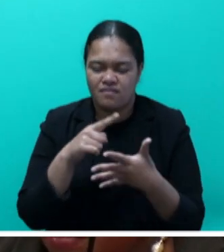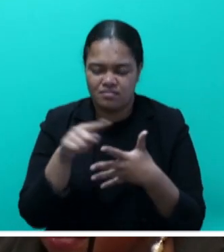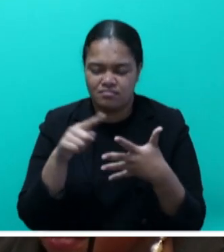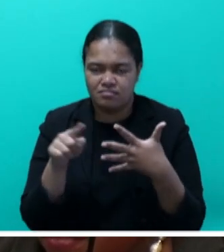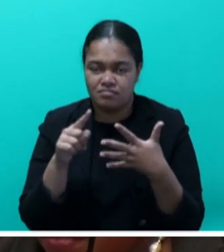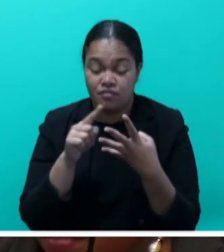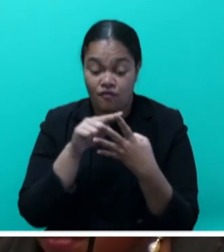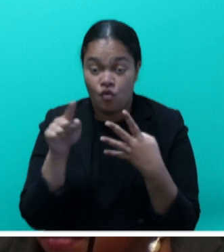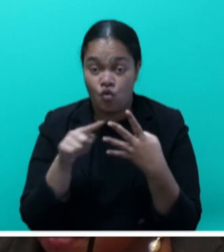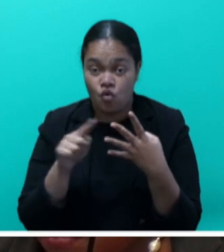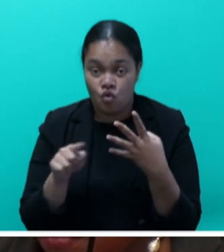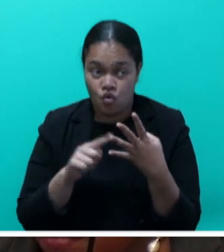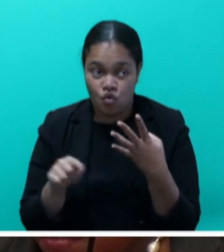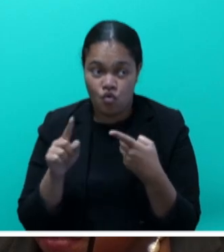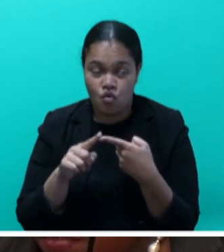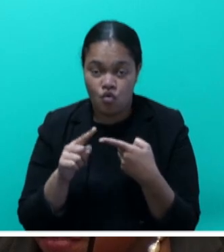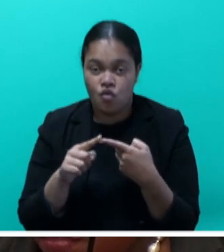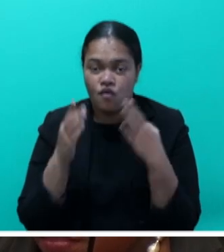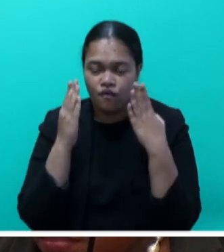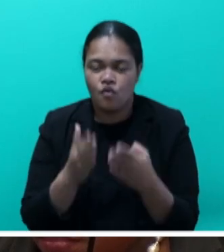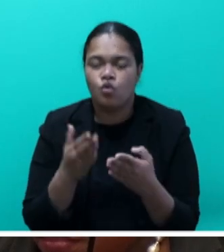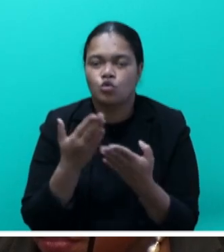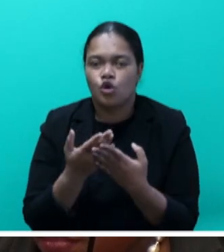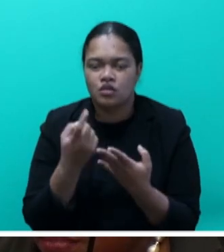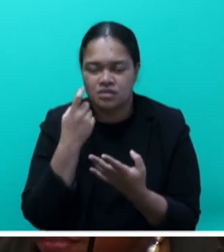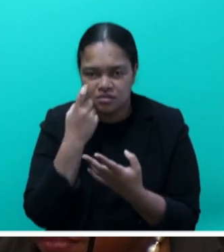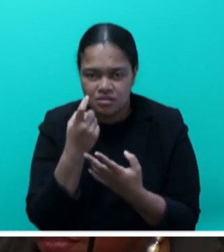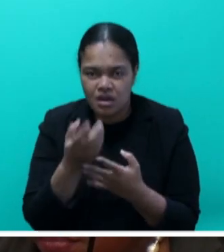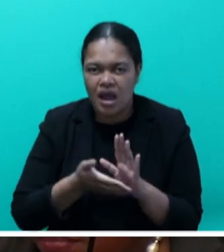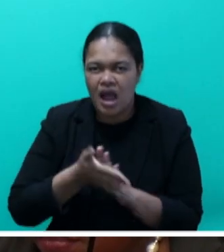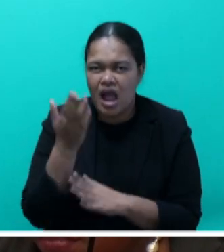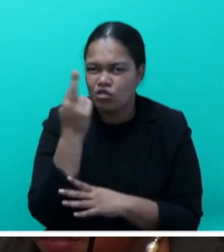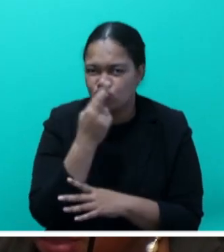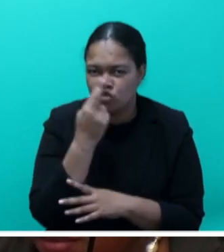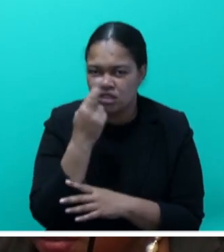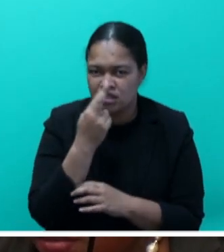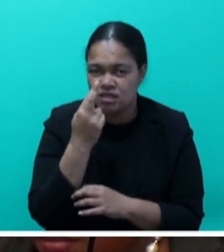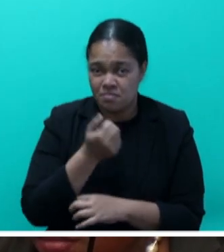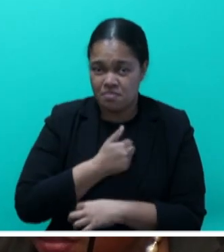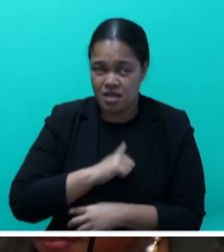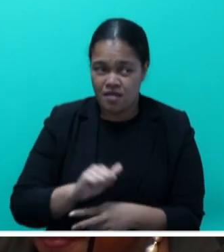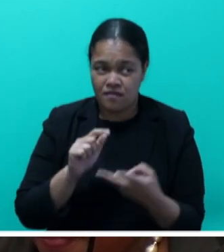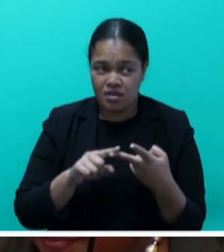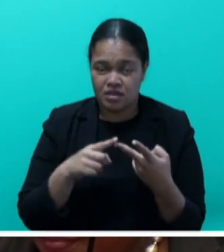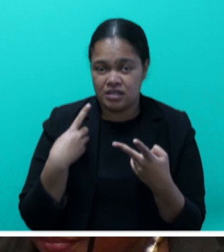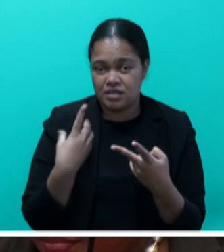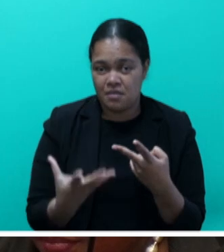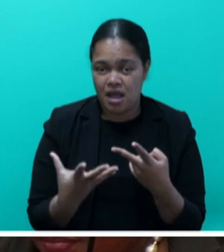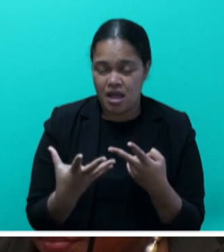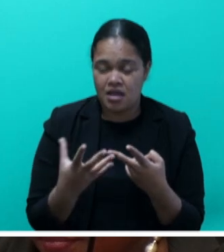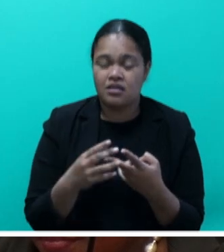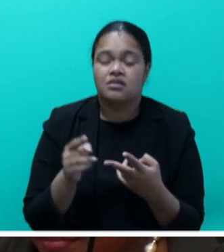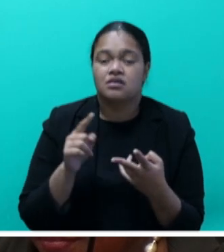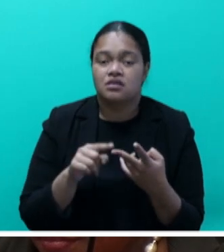and they are harm reduction, focuses on treatment and high-risk behavior; demand reduction, which focuses on